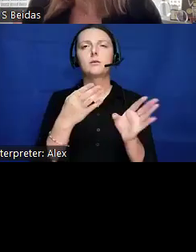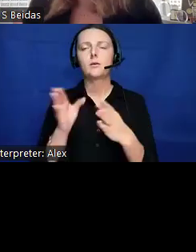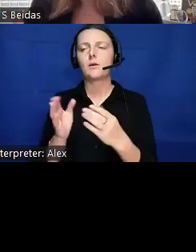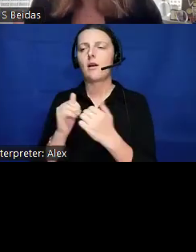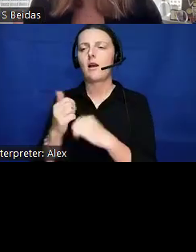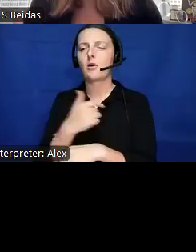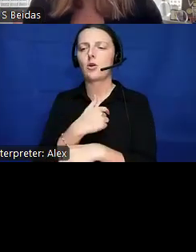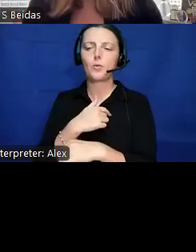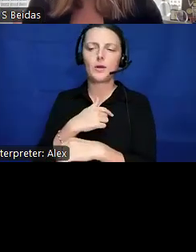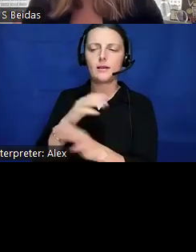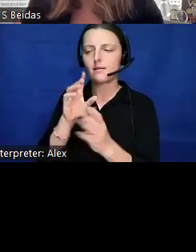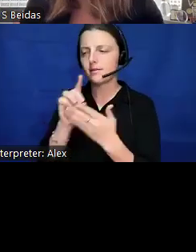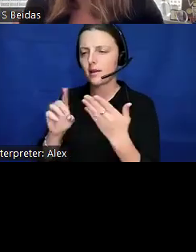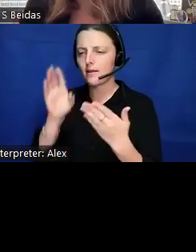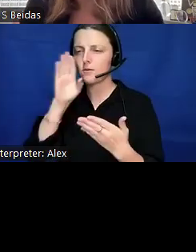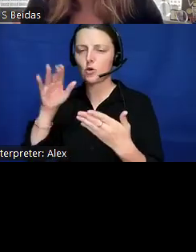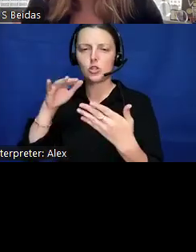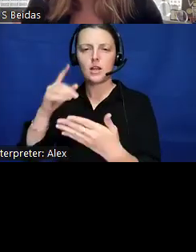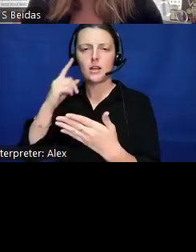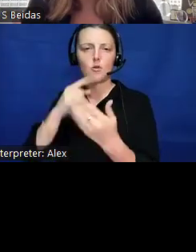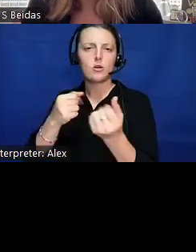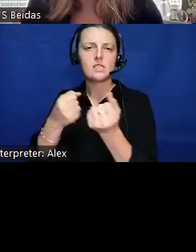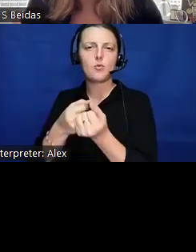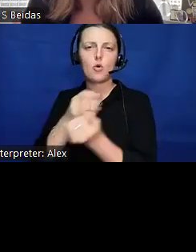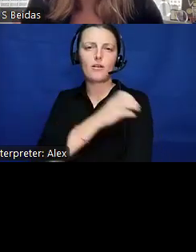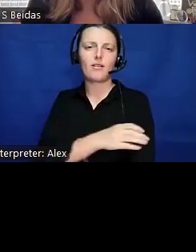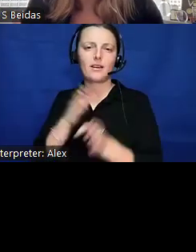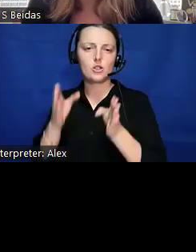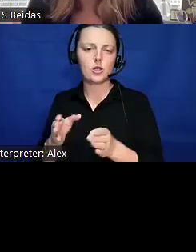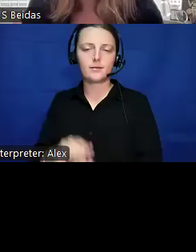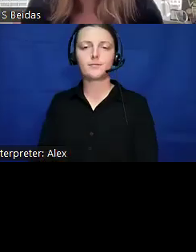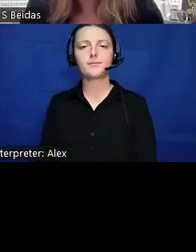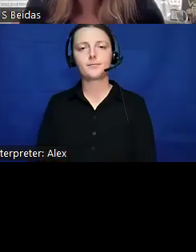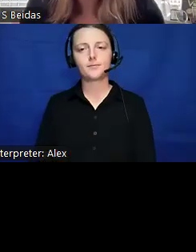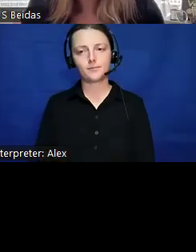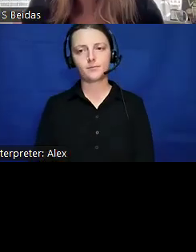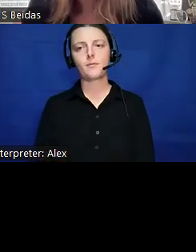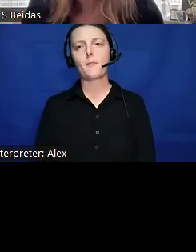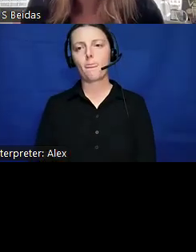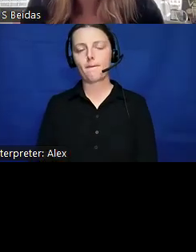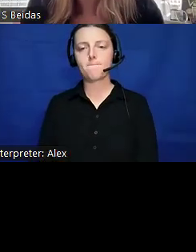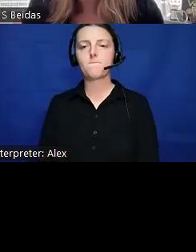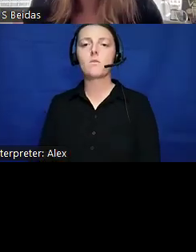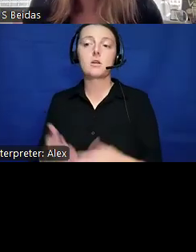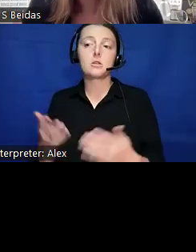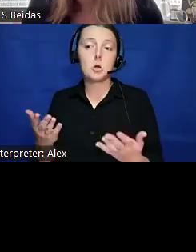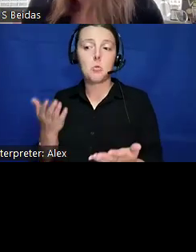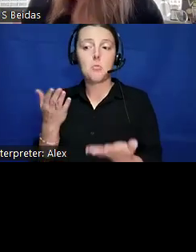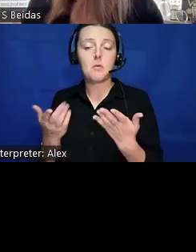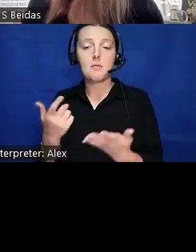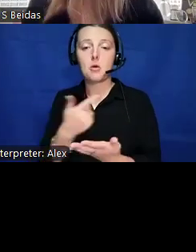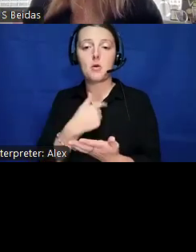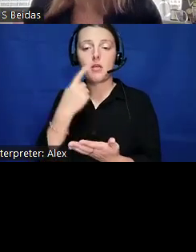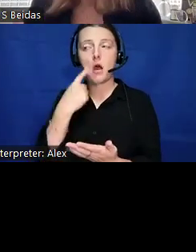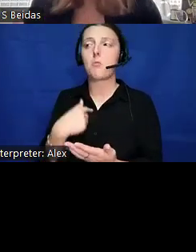better support clinicians. So instead of assuming what clinicians might need, we asked ourselves, what if we asked them directly and empowered them